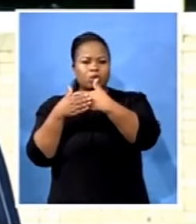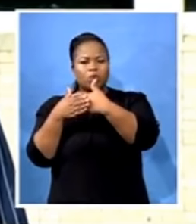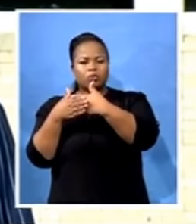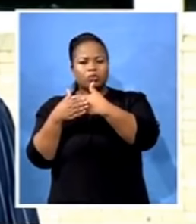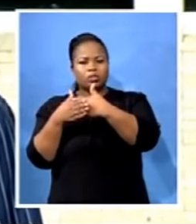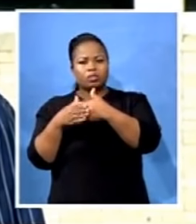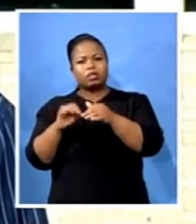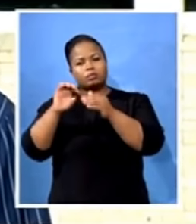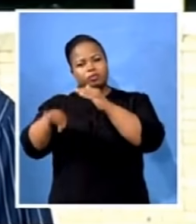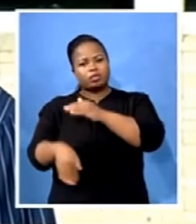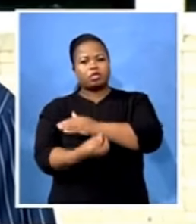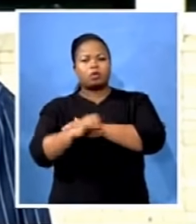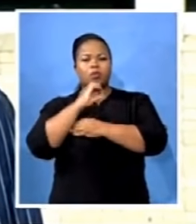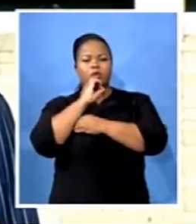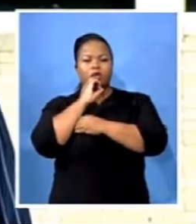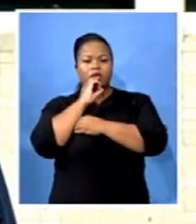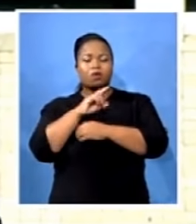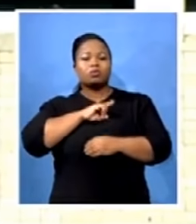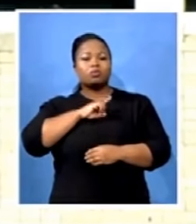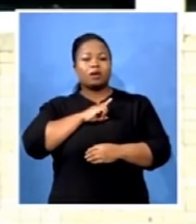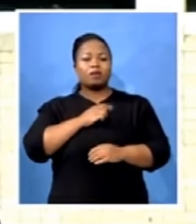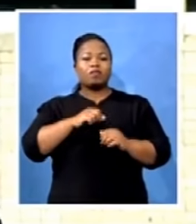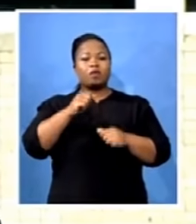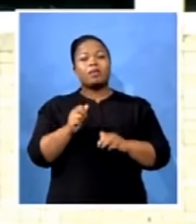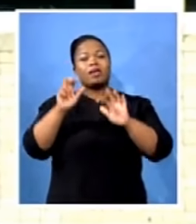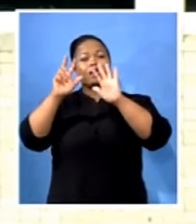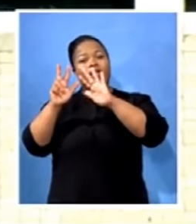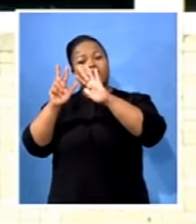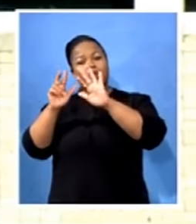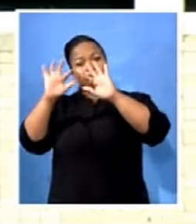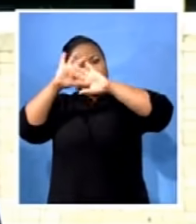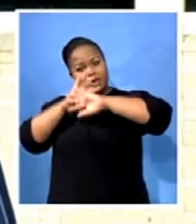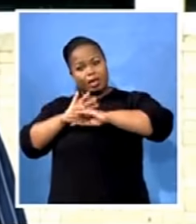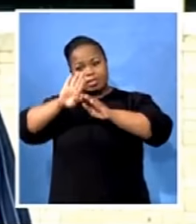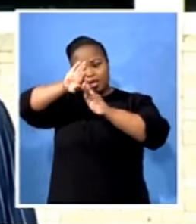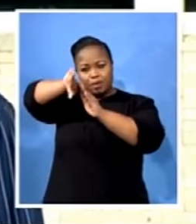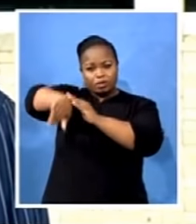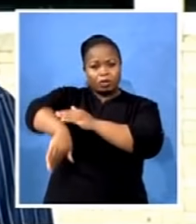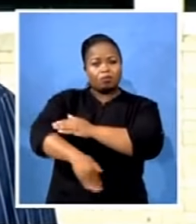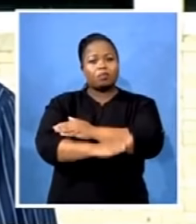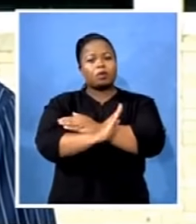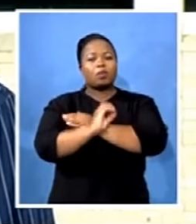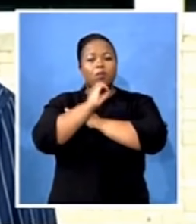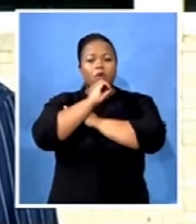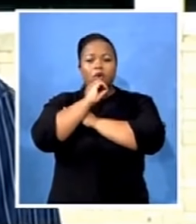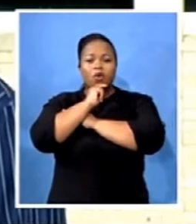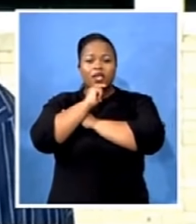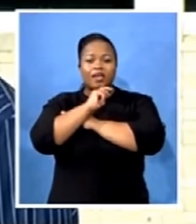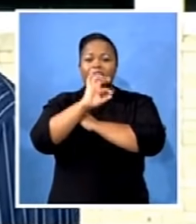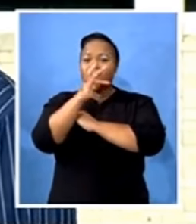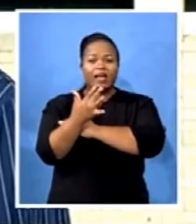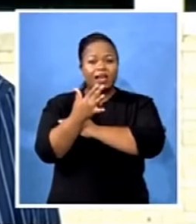from 8 o'clock at night to 5 a.m. we are not expected to be anywhere else unless